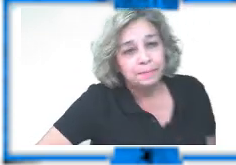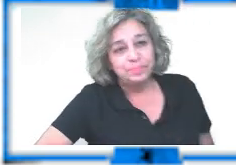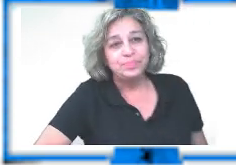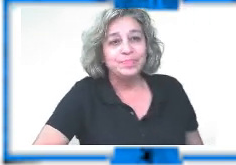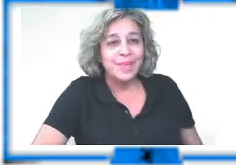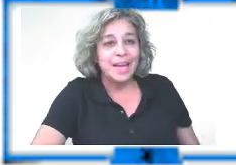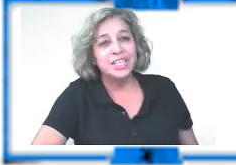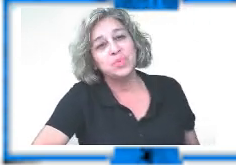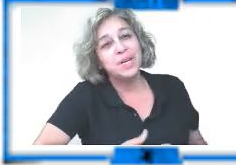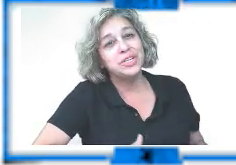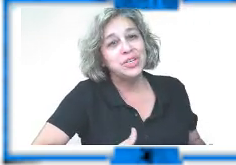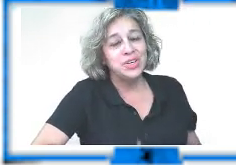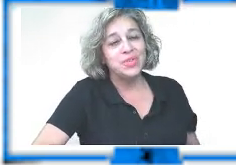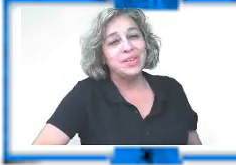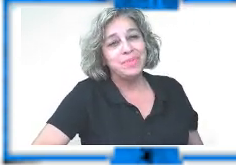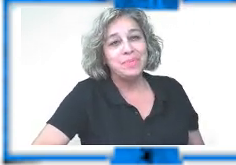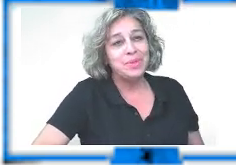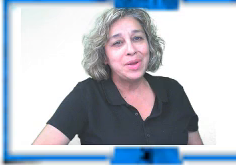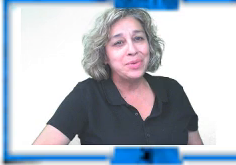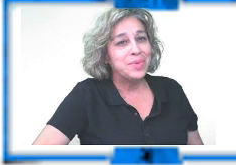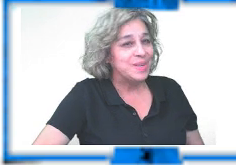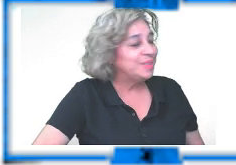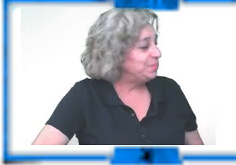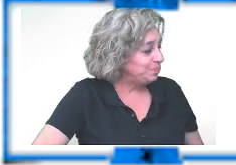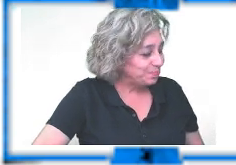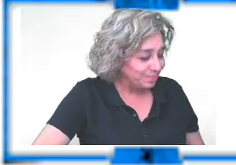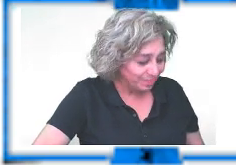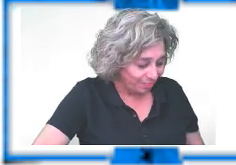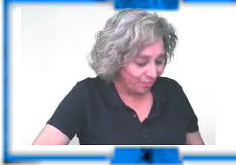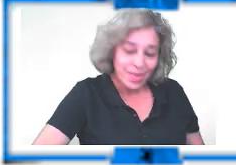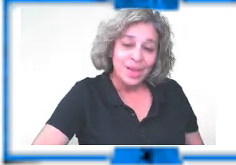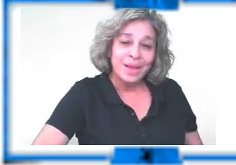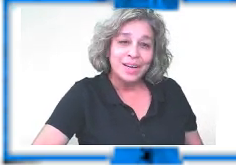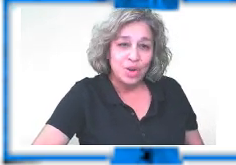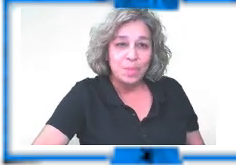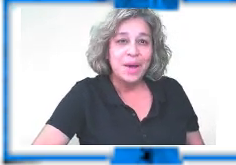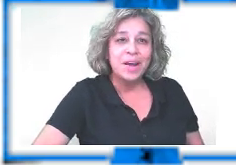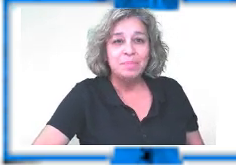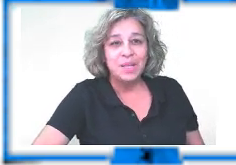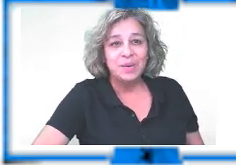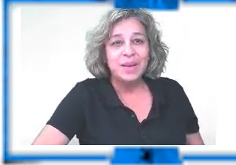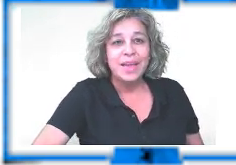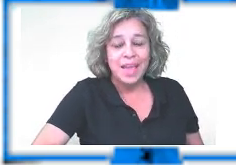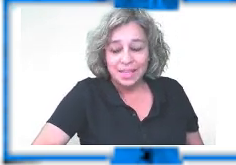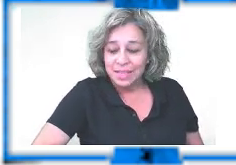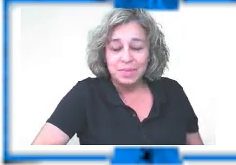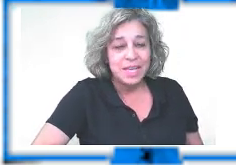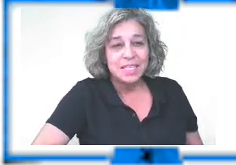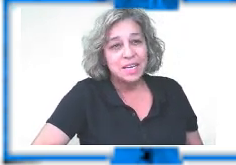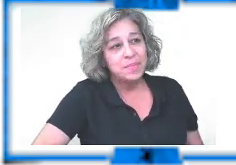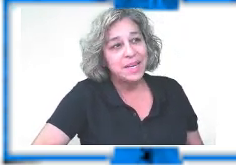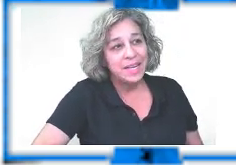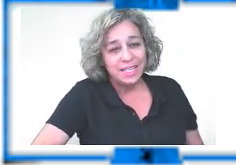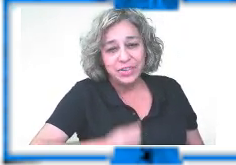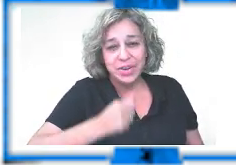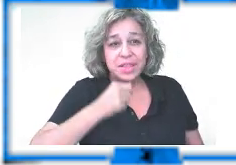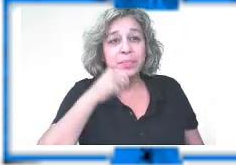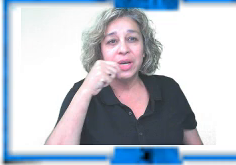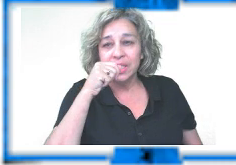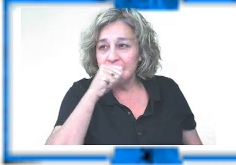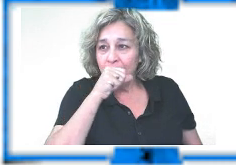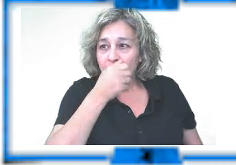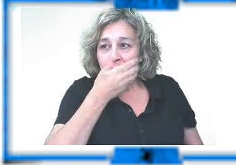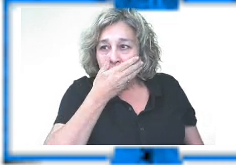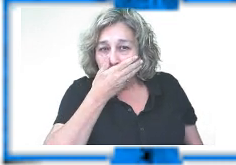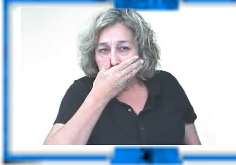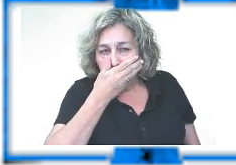Anyway, I just wanted you to know that people around the world know about AMLO, and someday he's going to be in history, in the